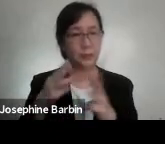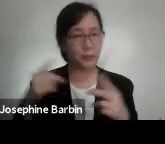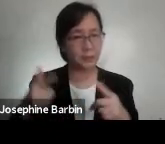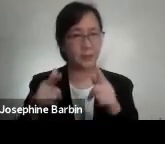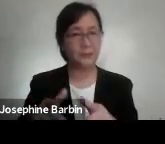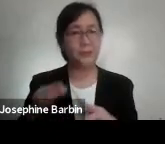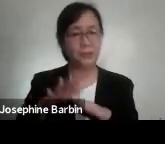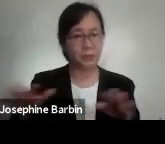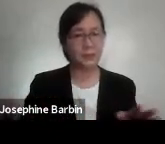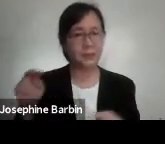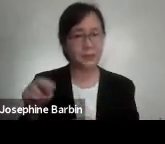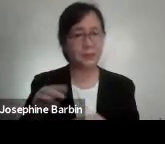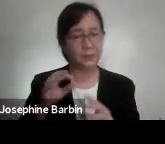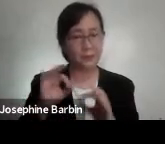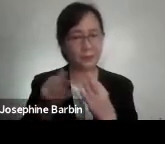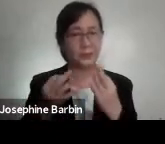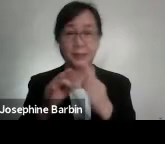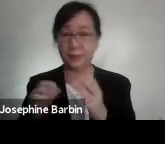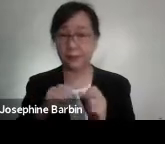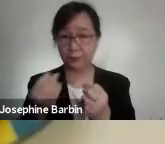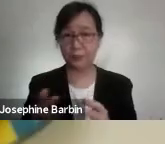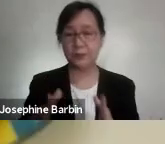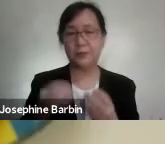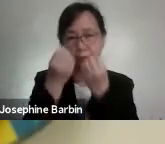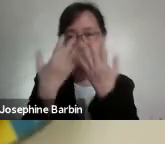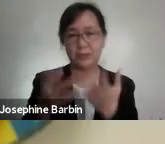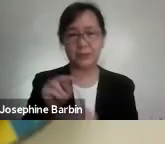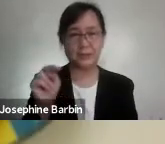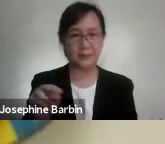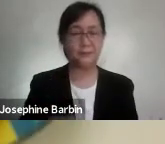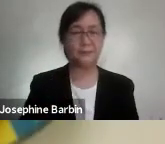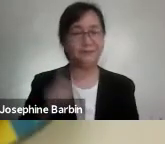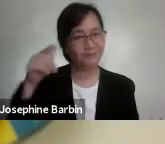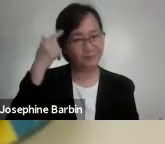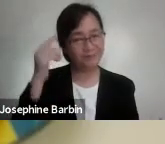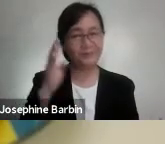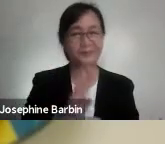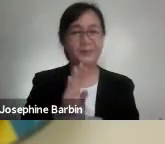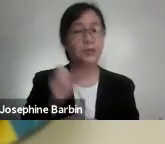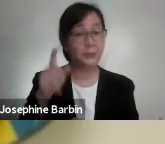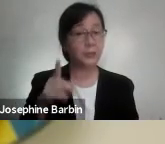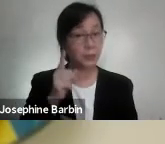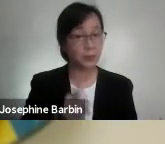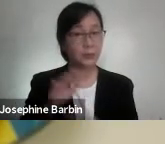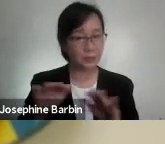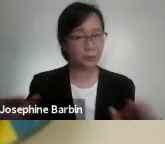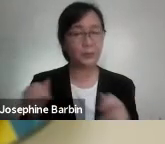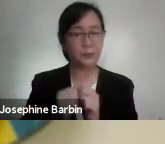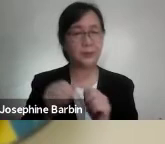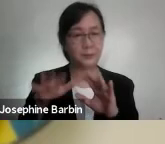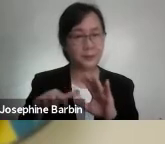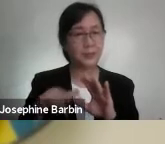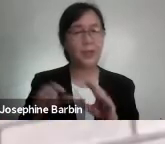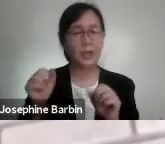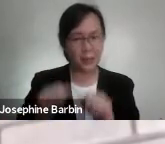start and that families and caregivers have the information they need. Governments and businesses should make sure that children with disabilities are able to join the